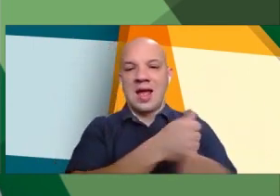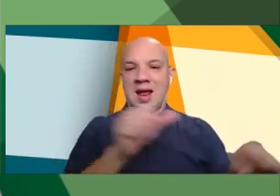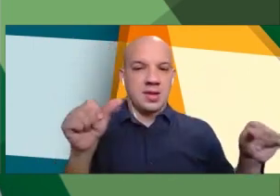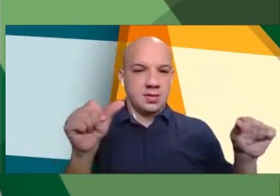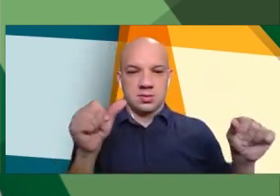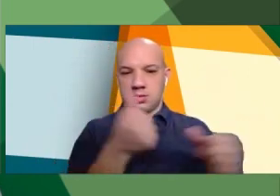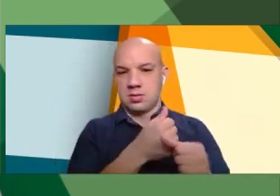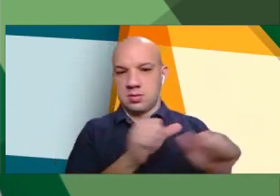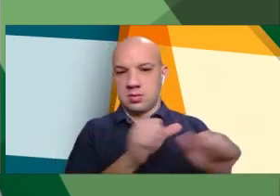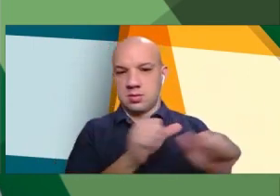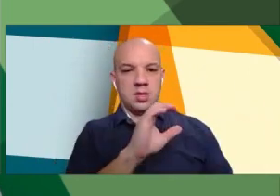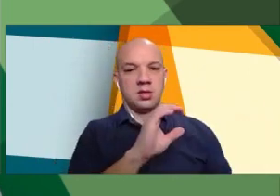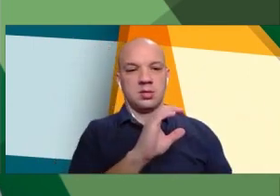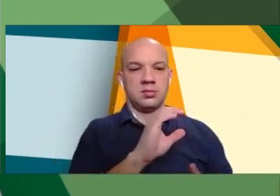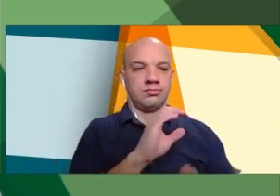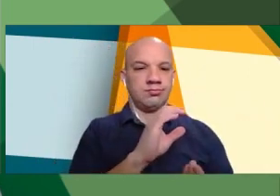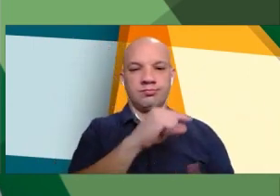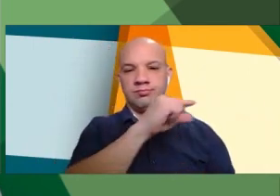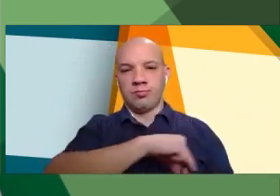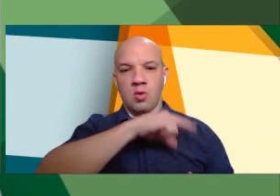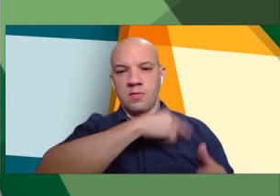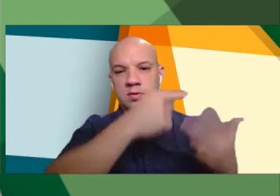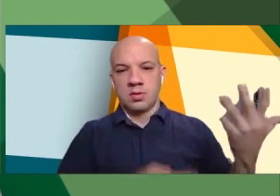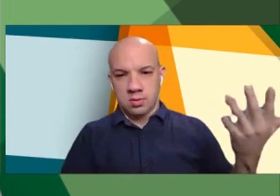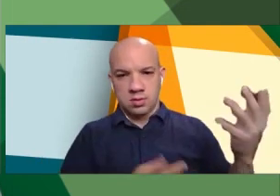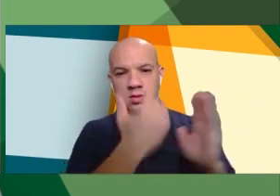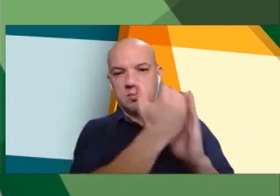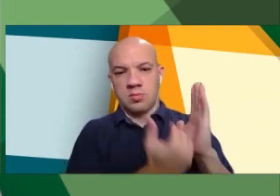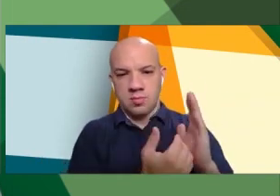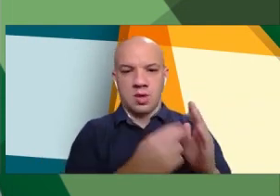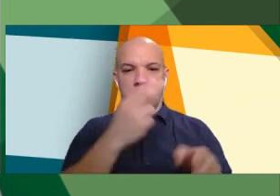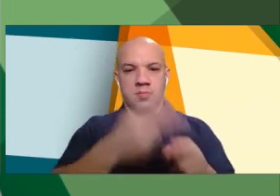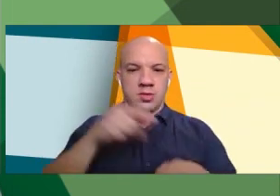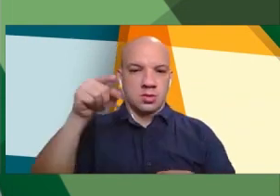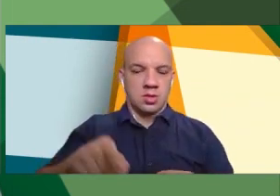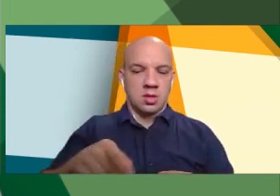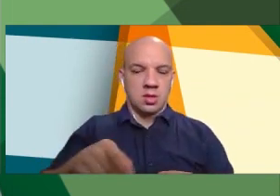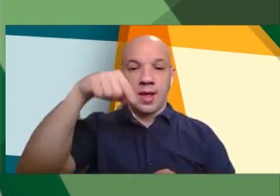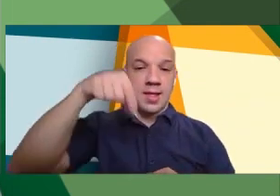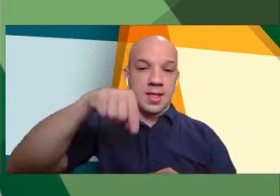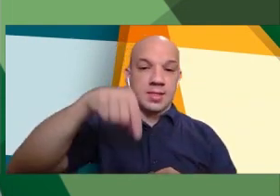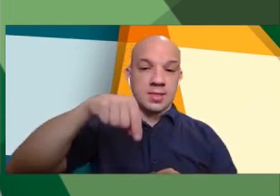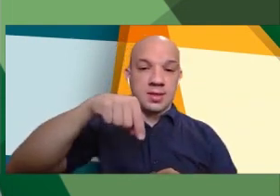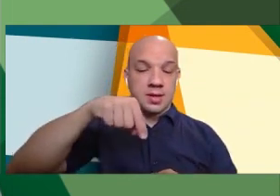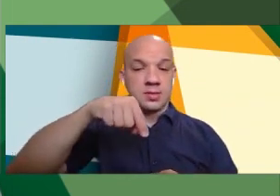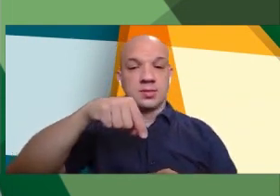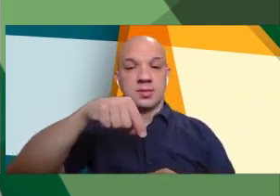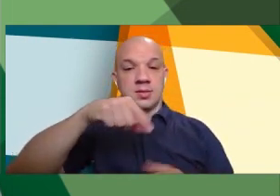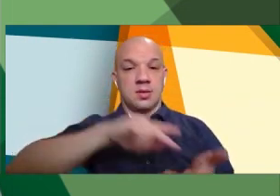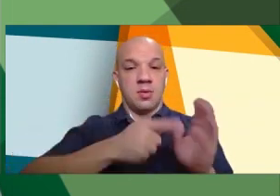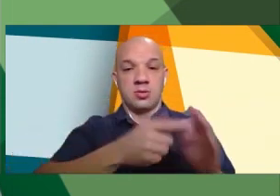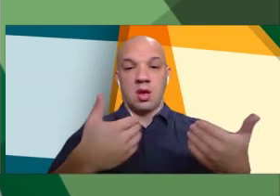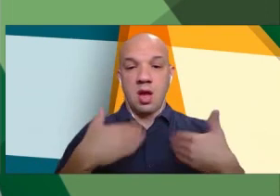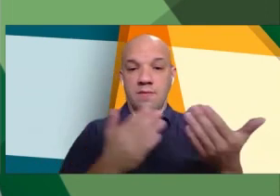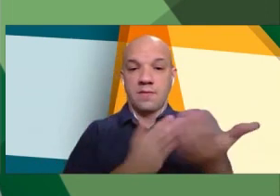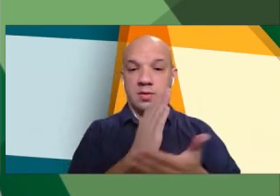classifications that are mentioned there. And this that you have on your right is all the acts